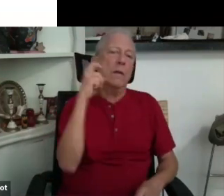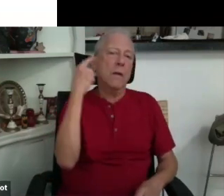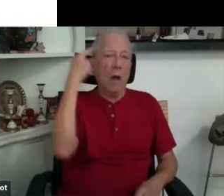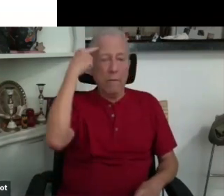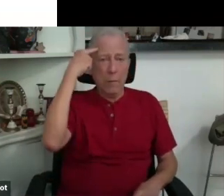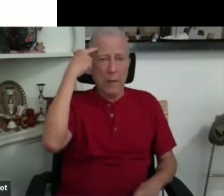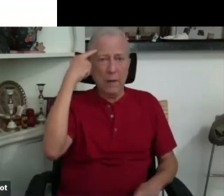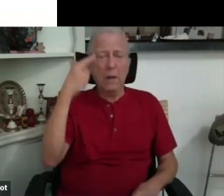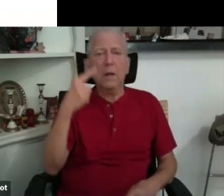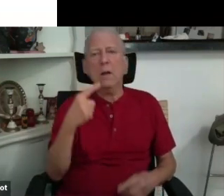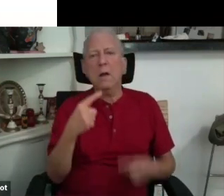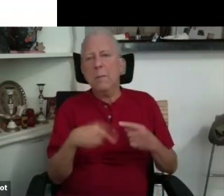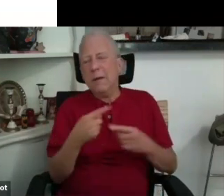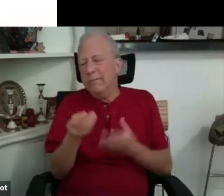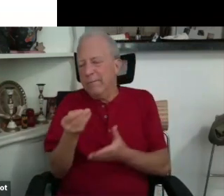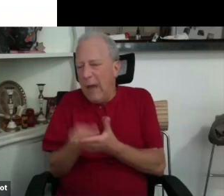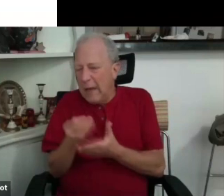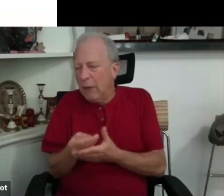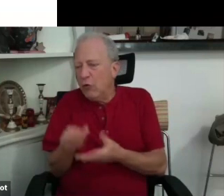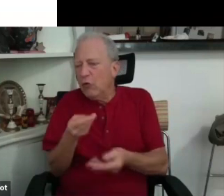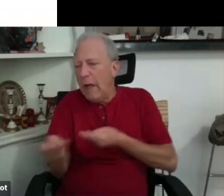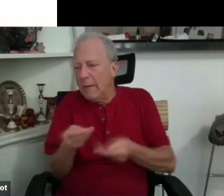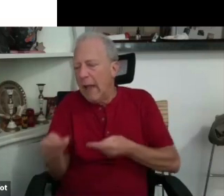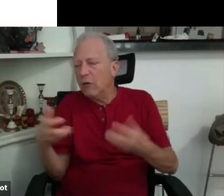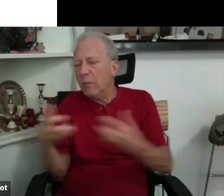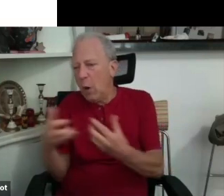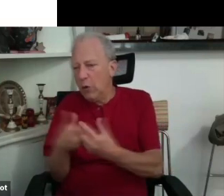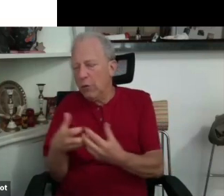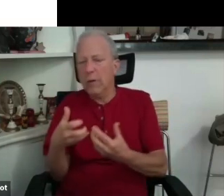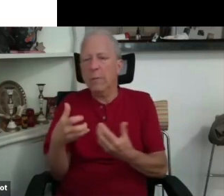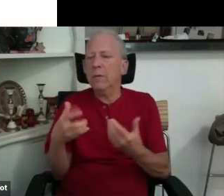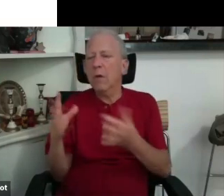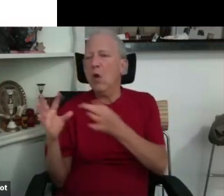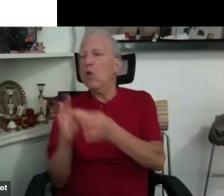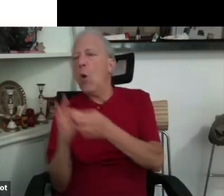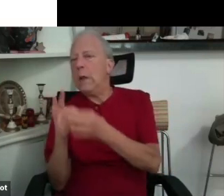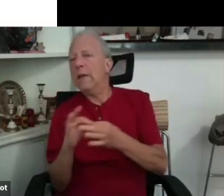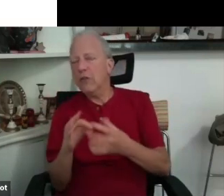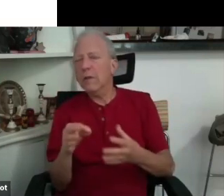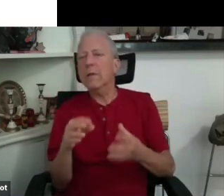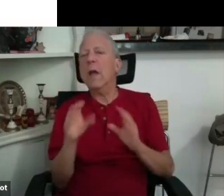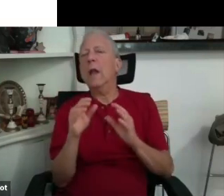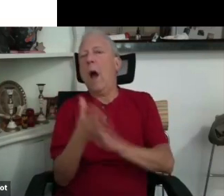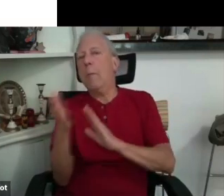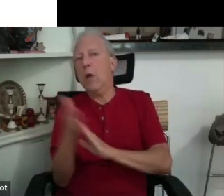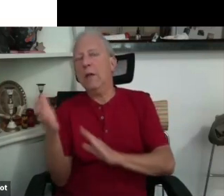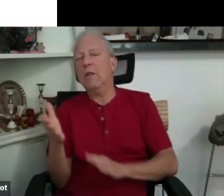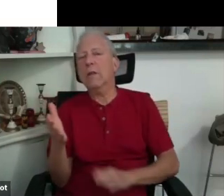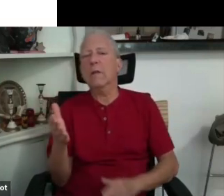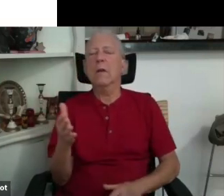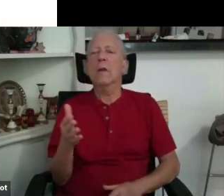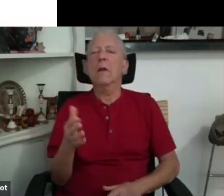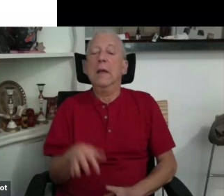regarding financials, transactions, partnerships, coalitions, and operations,